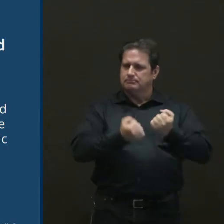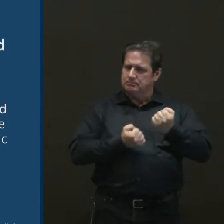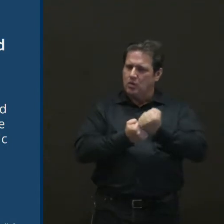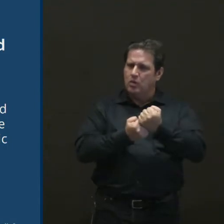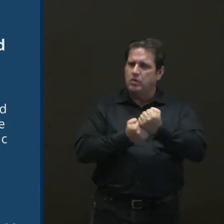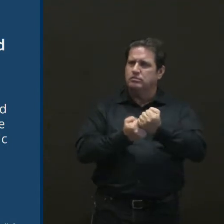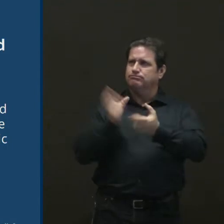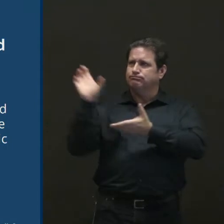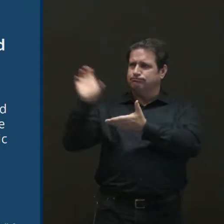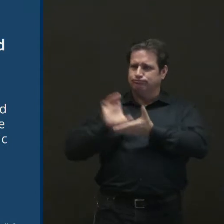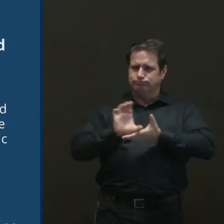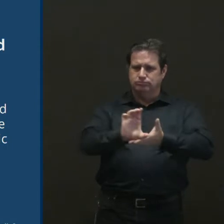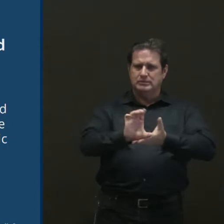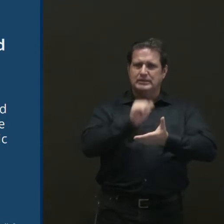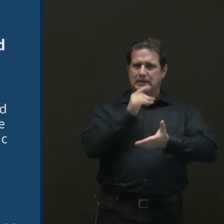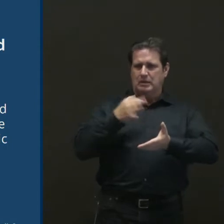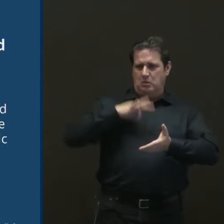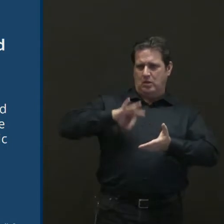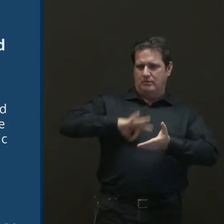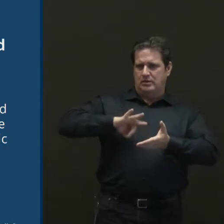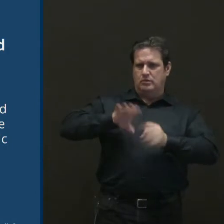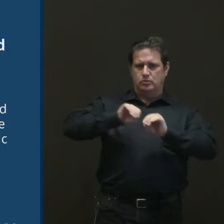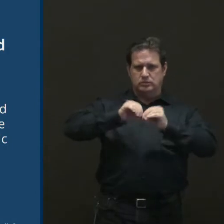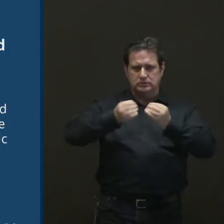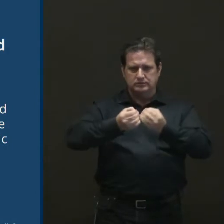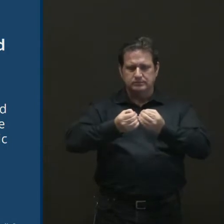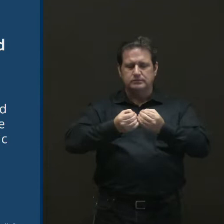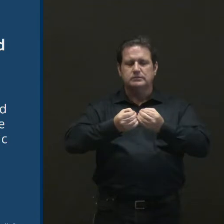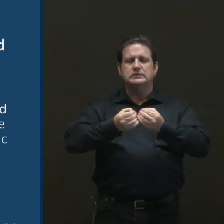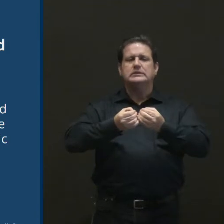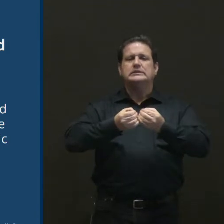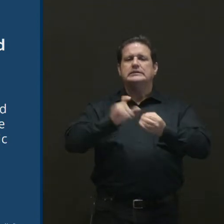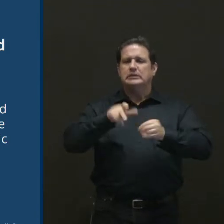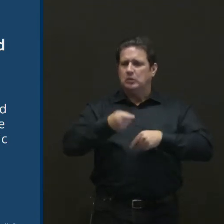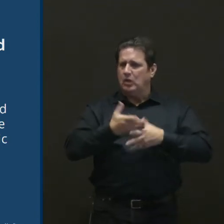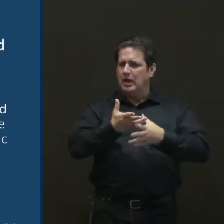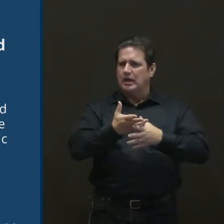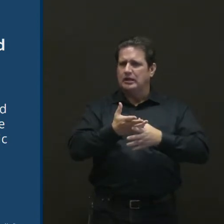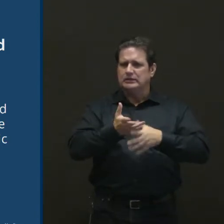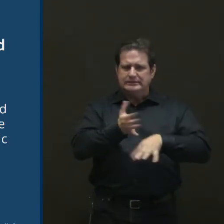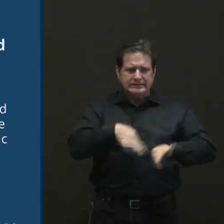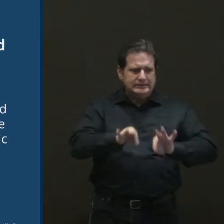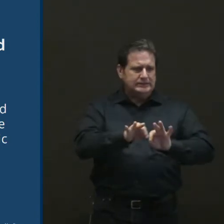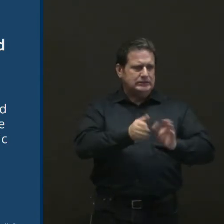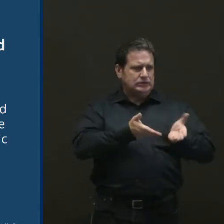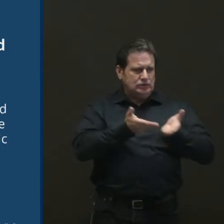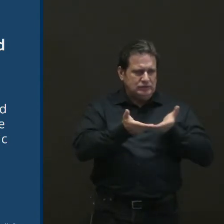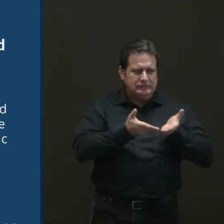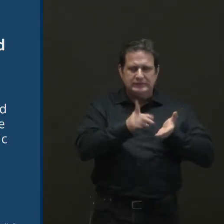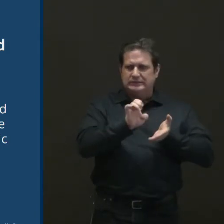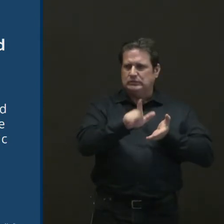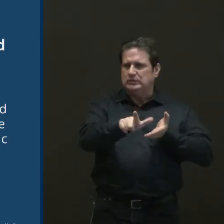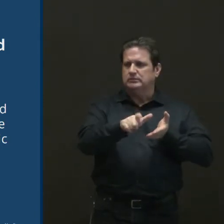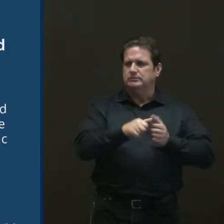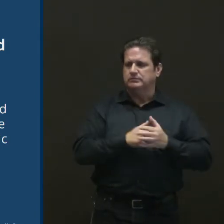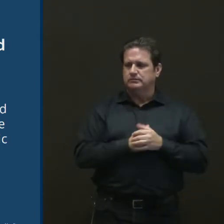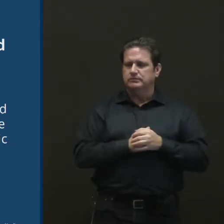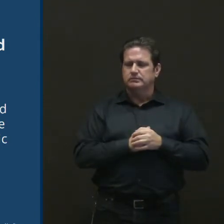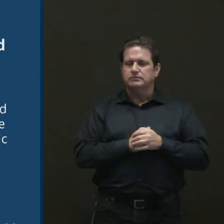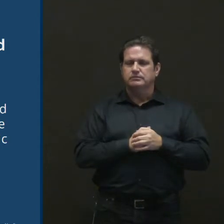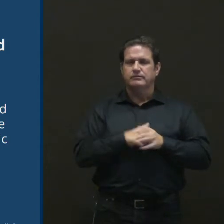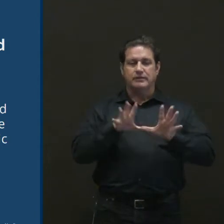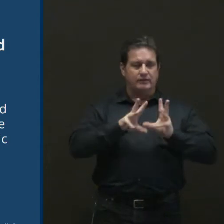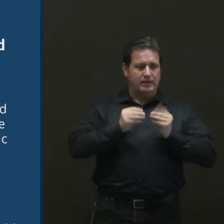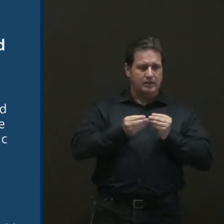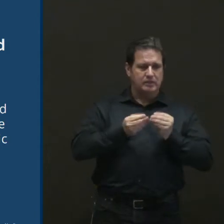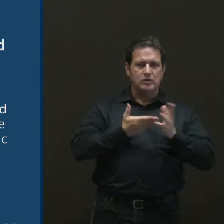the nonprofit organizations to those that have provided critical services to Delawareans and Delaware